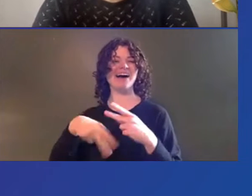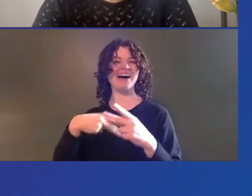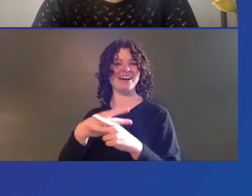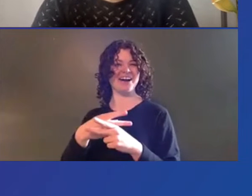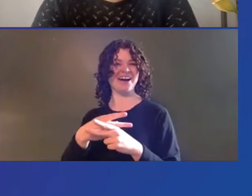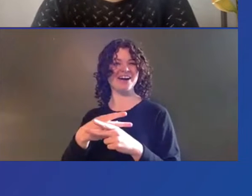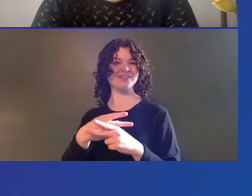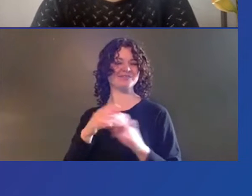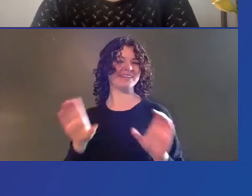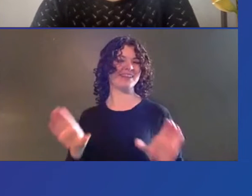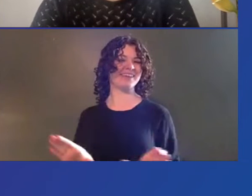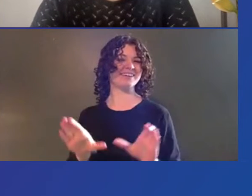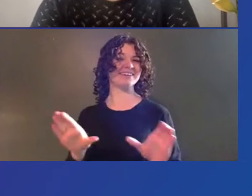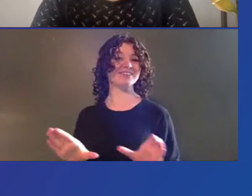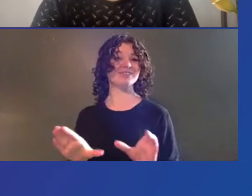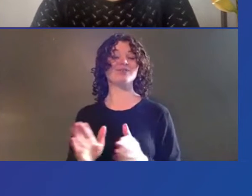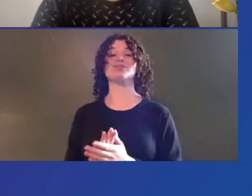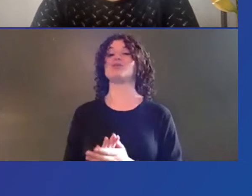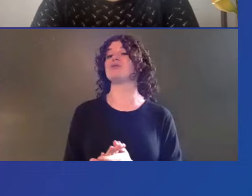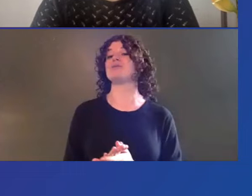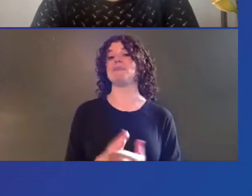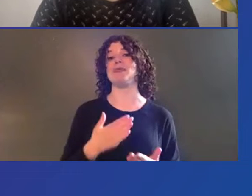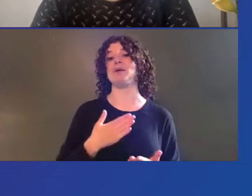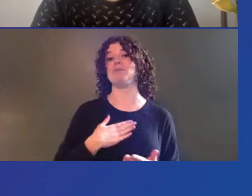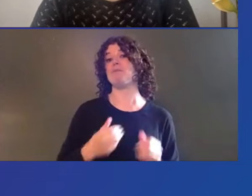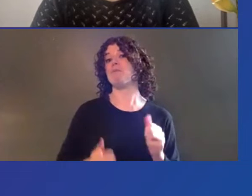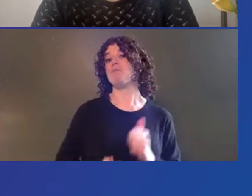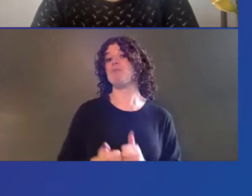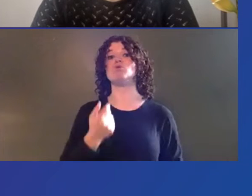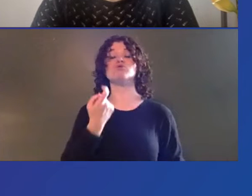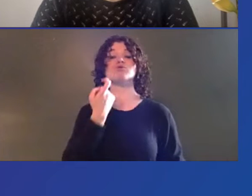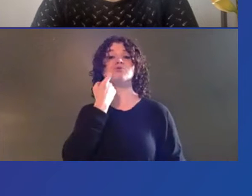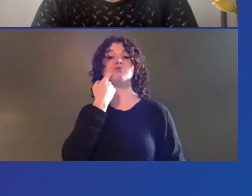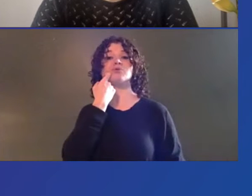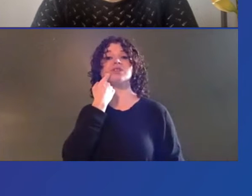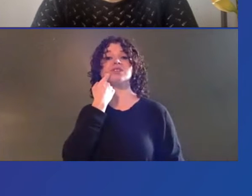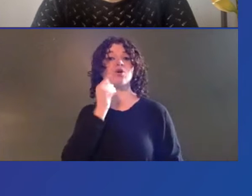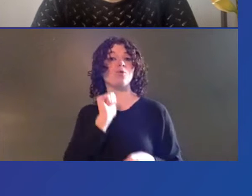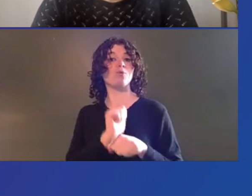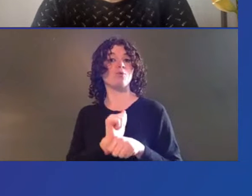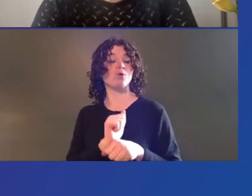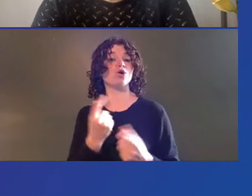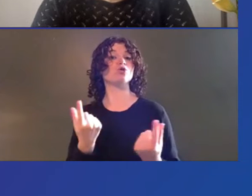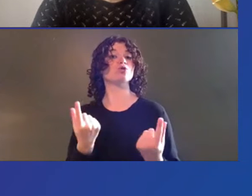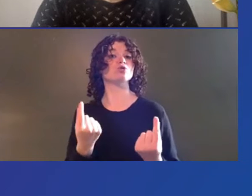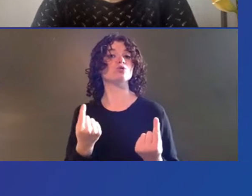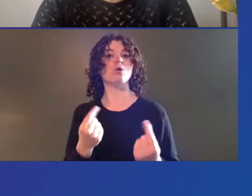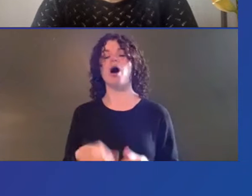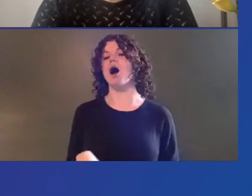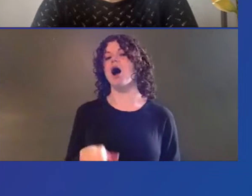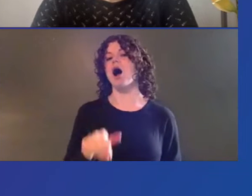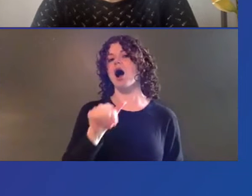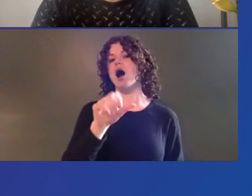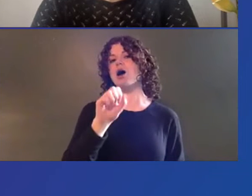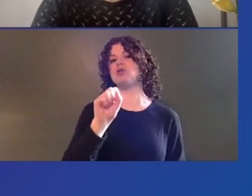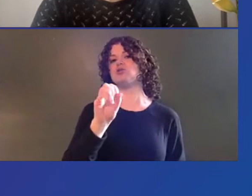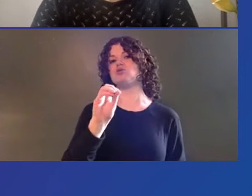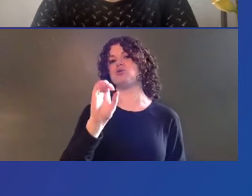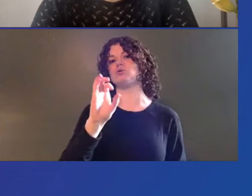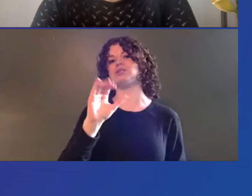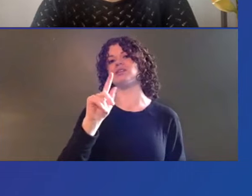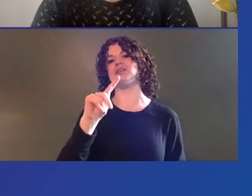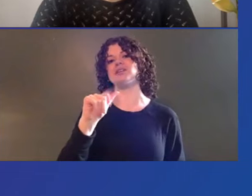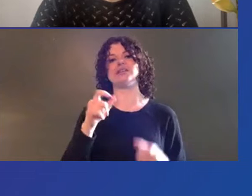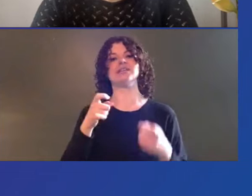my most recent position is for a nonprofit organization as the associate director of the education